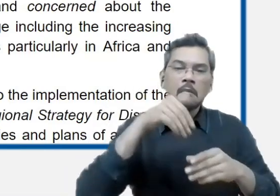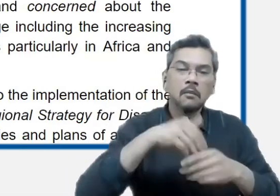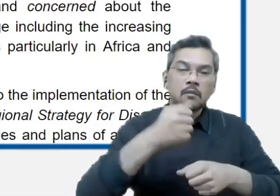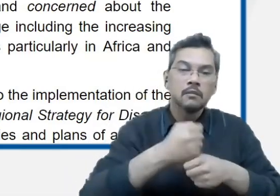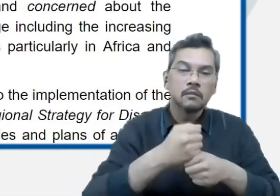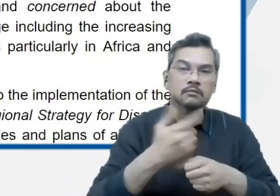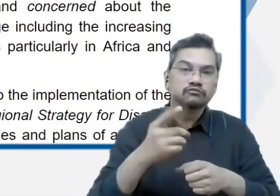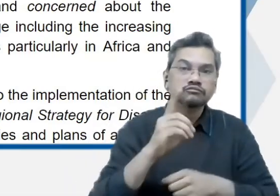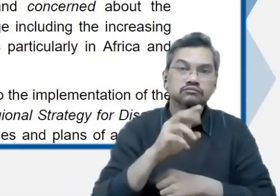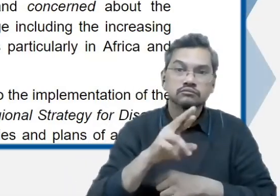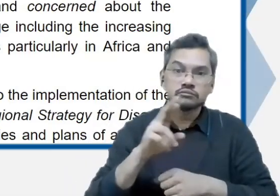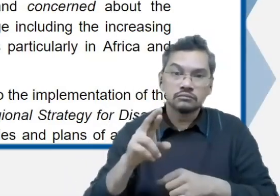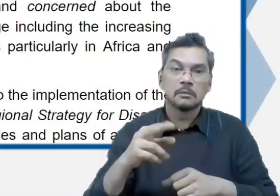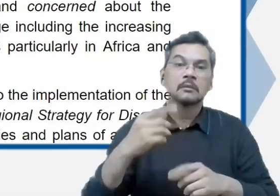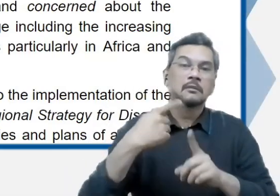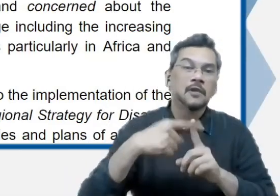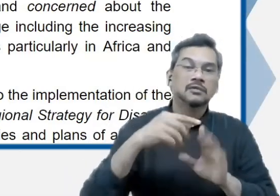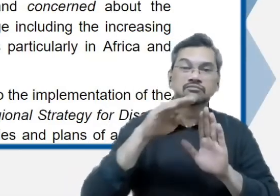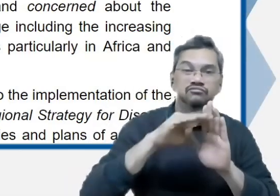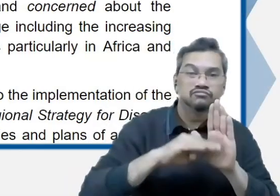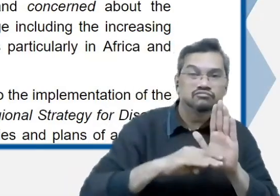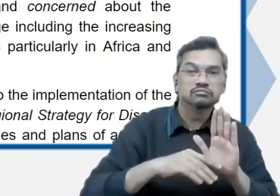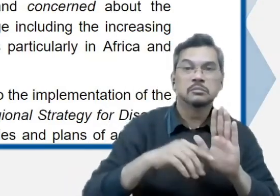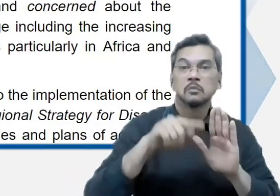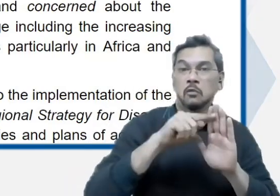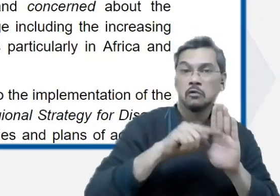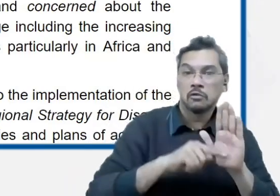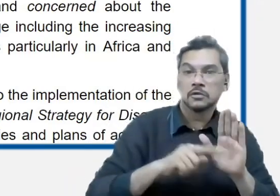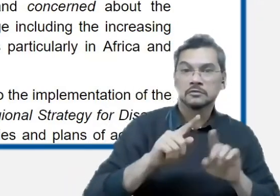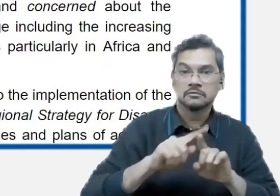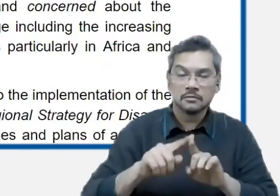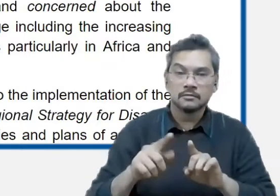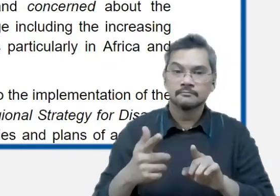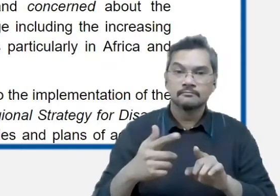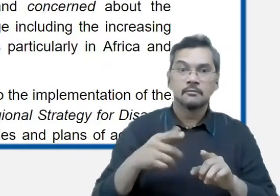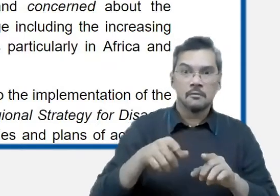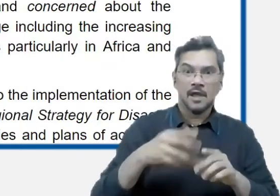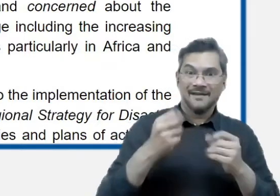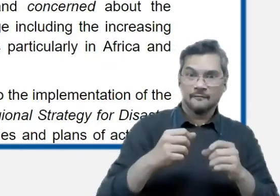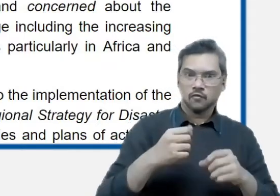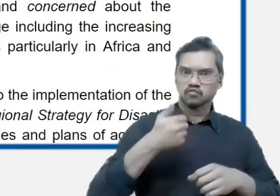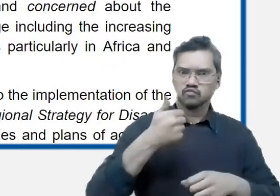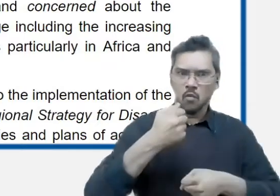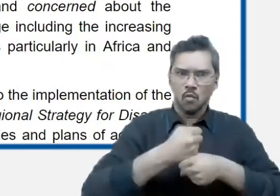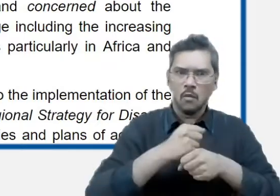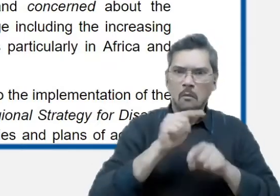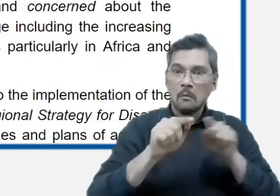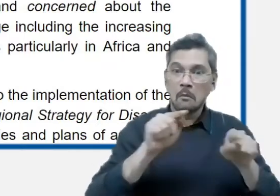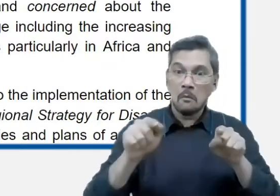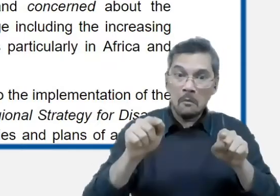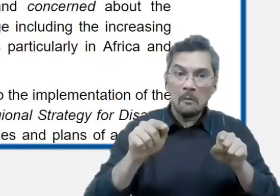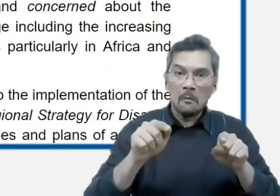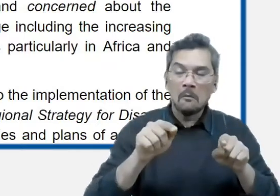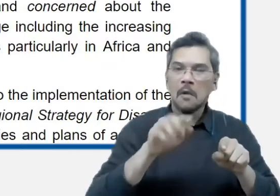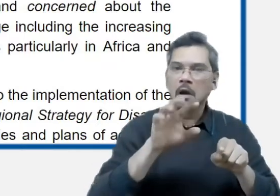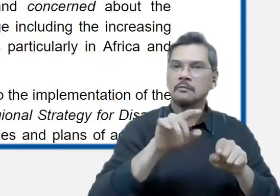levels, identify good practice, gaps, and challenges, and accelerate the path to achieving the goal of the Sendai